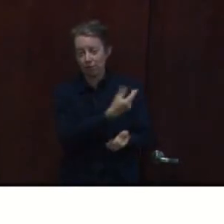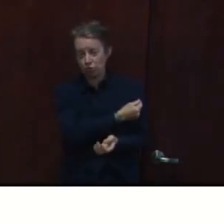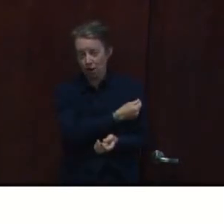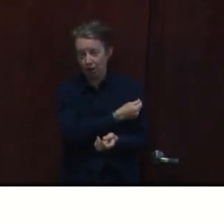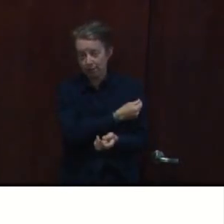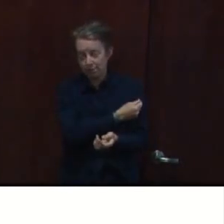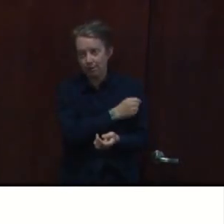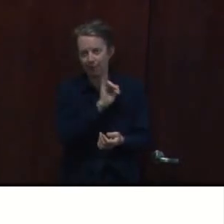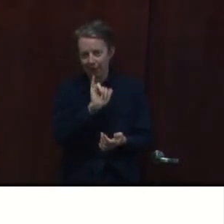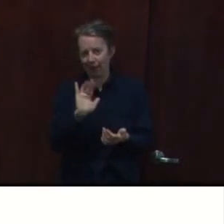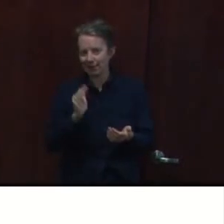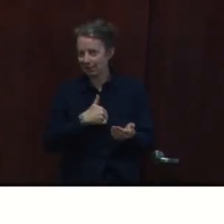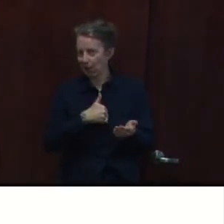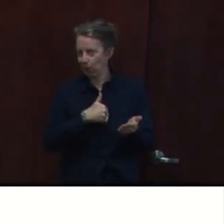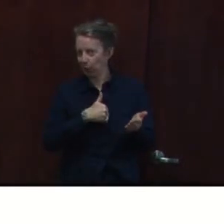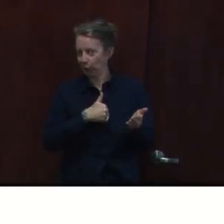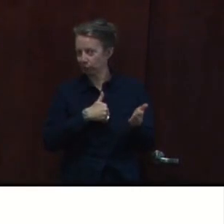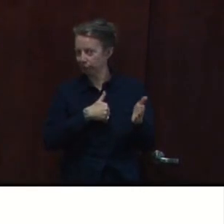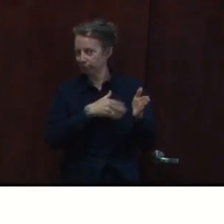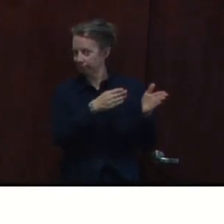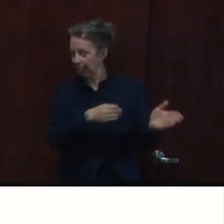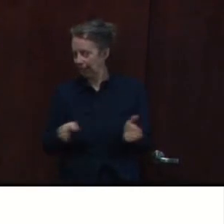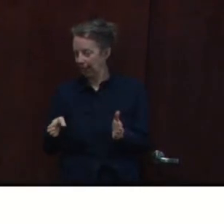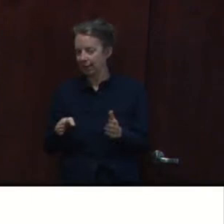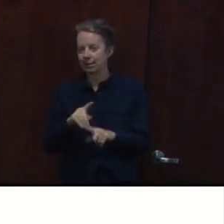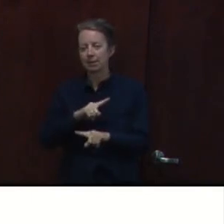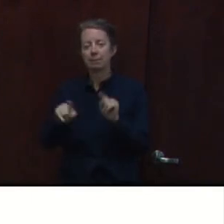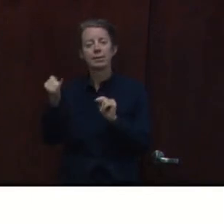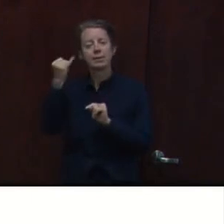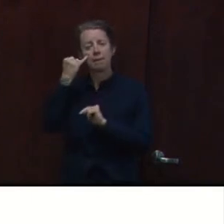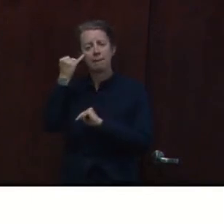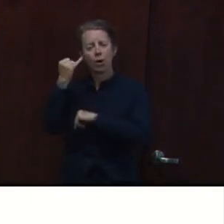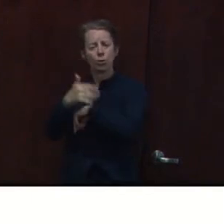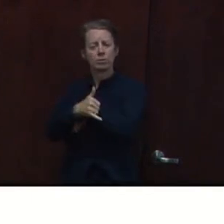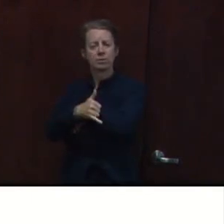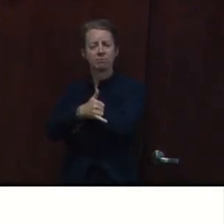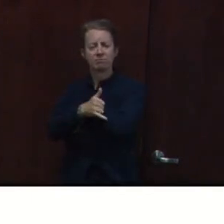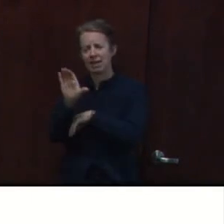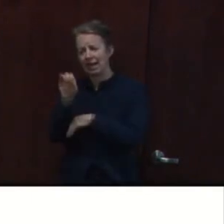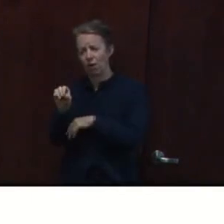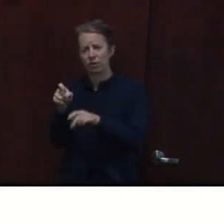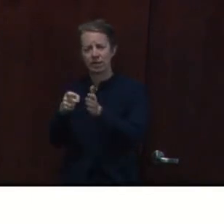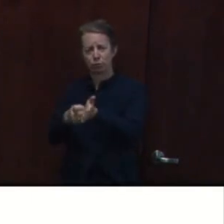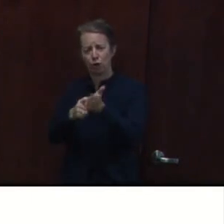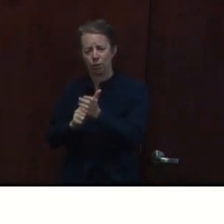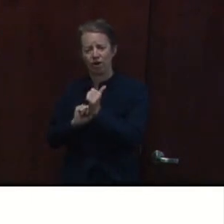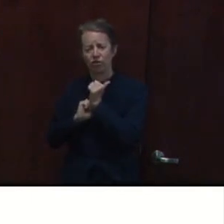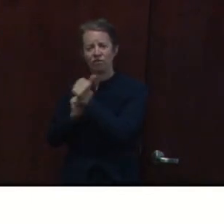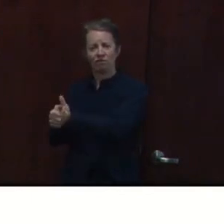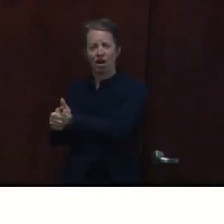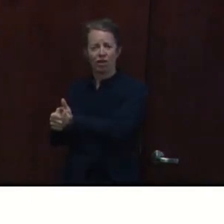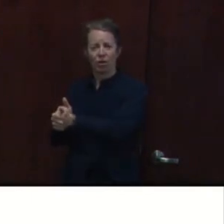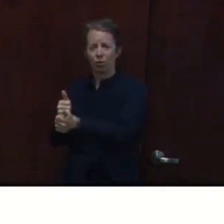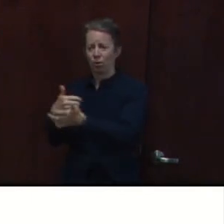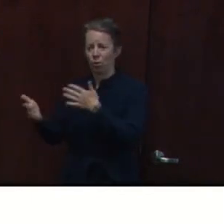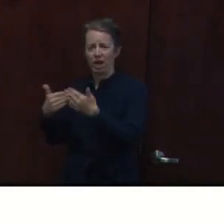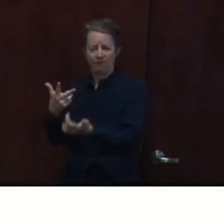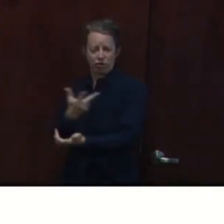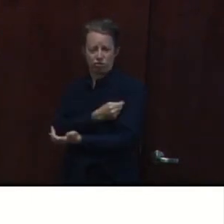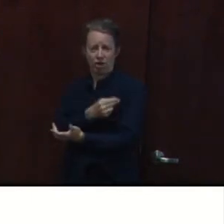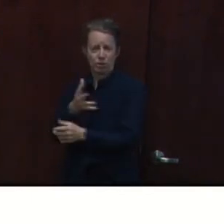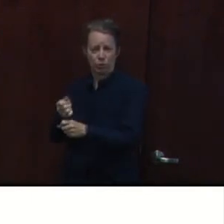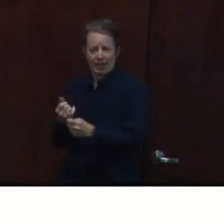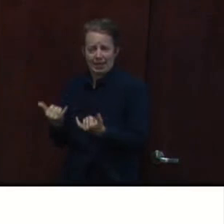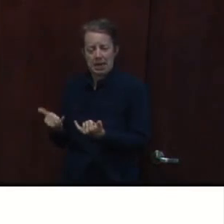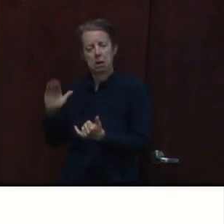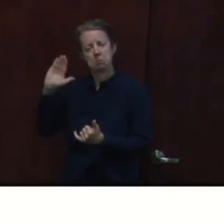basic intent. If the county had to do it, based on the kind of logistics that you've been talking about, it sounds like the county could do it.